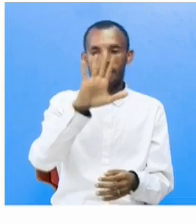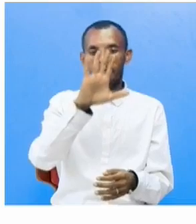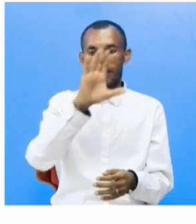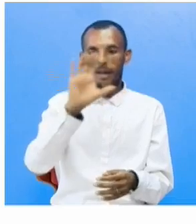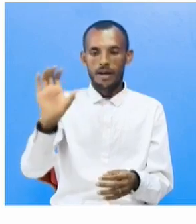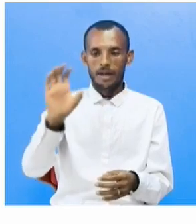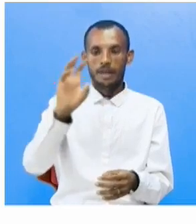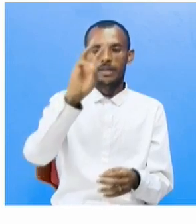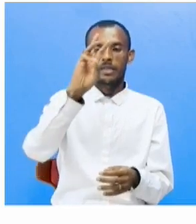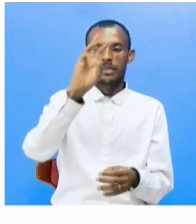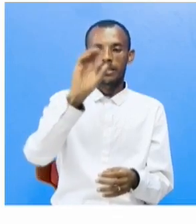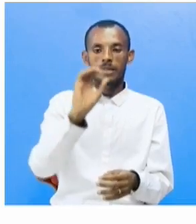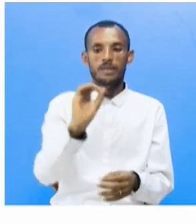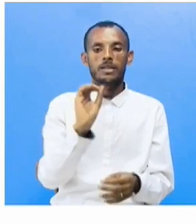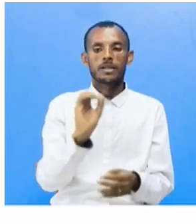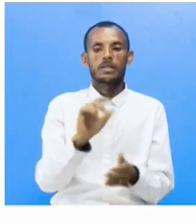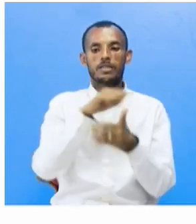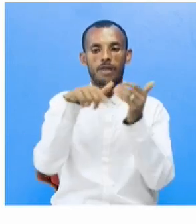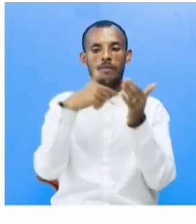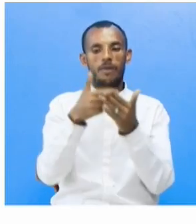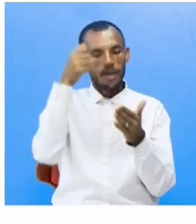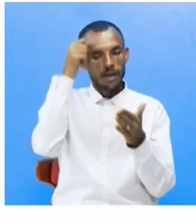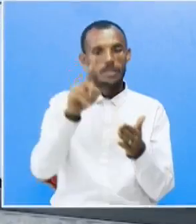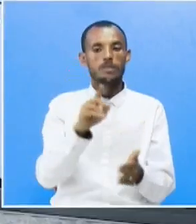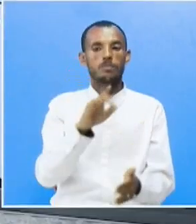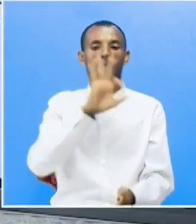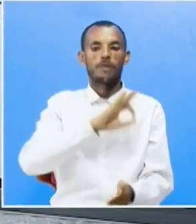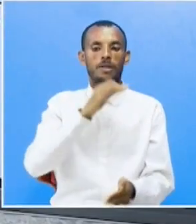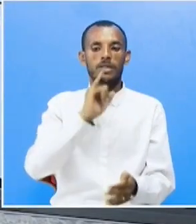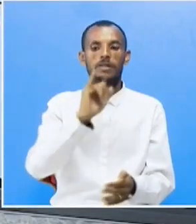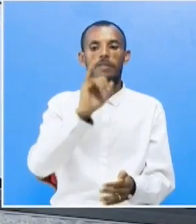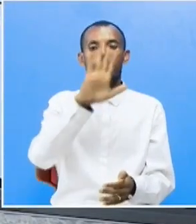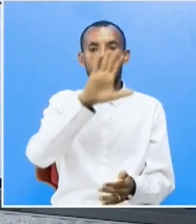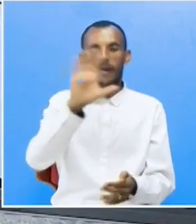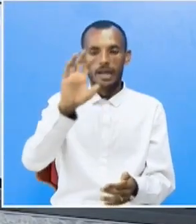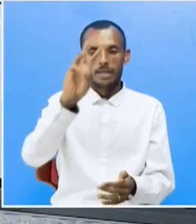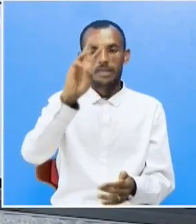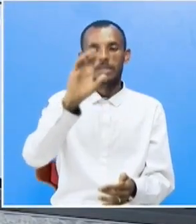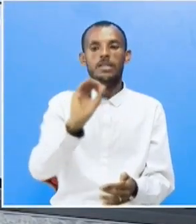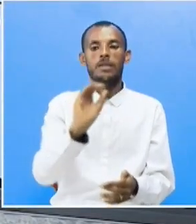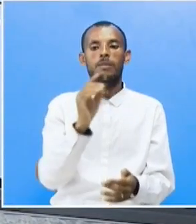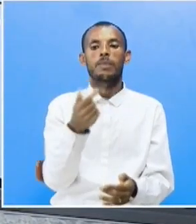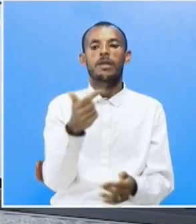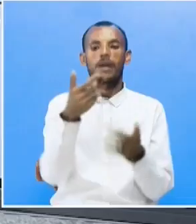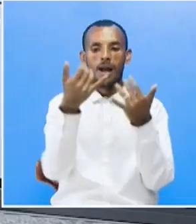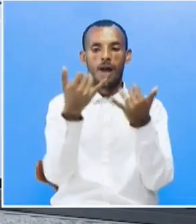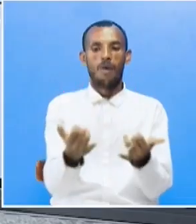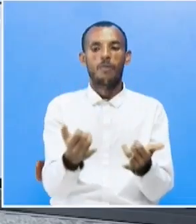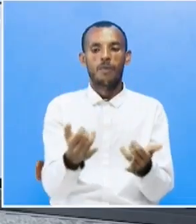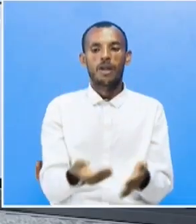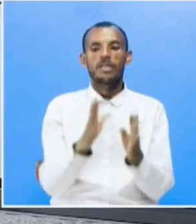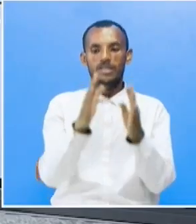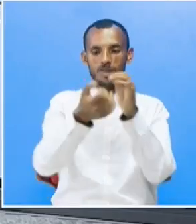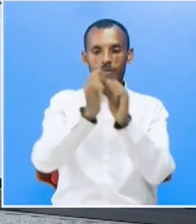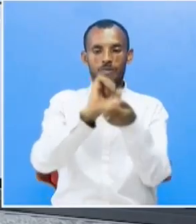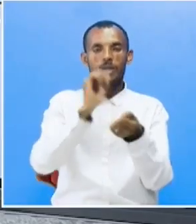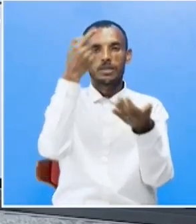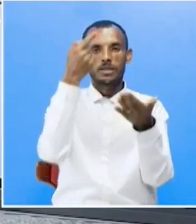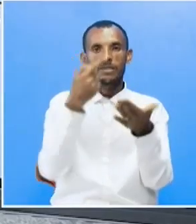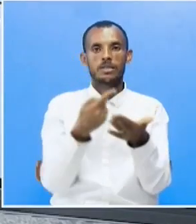560. Therefore, his profit is 560 birr. Now, let's convert